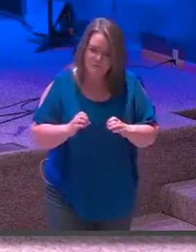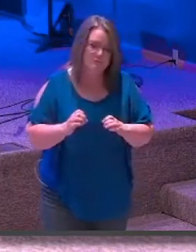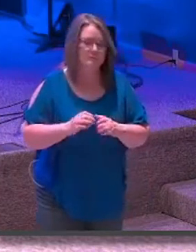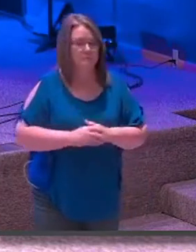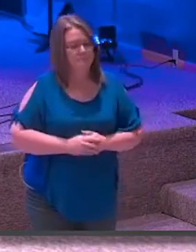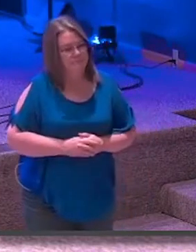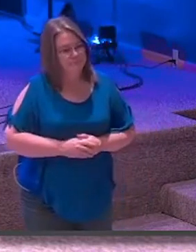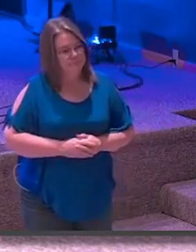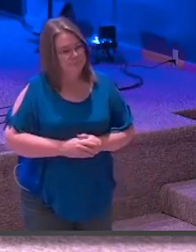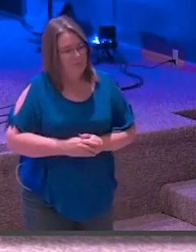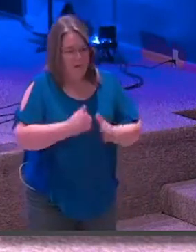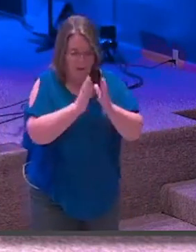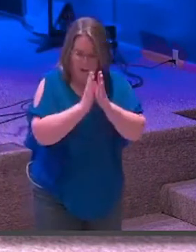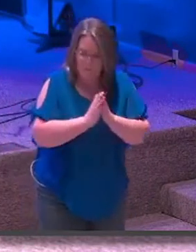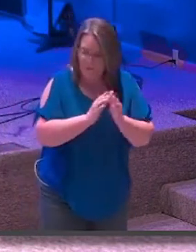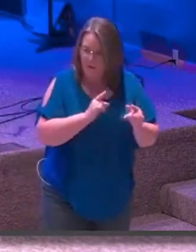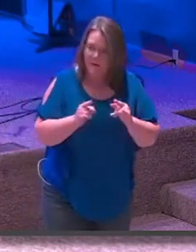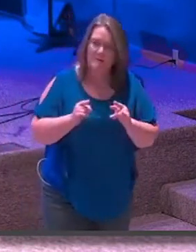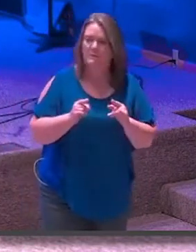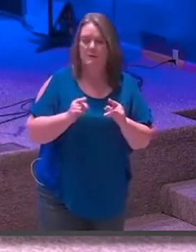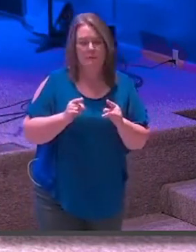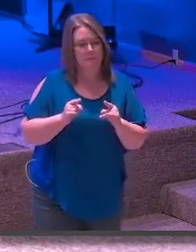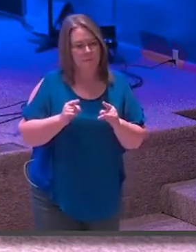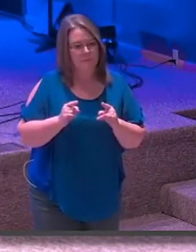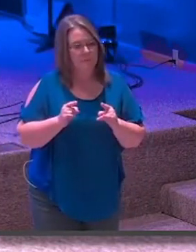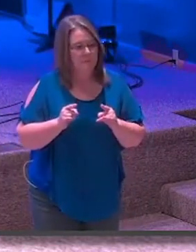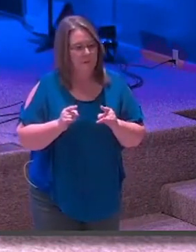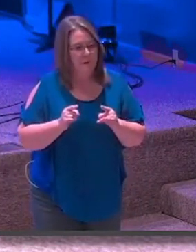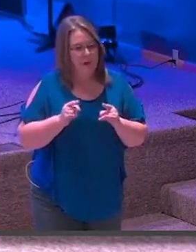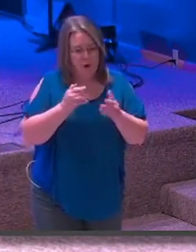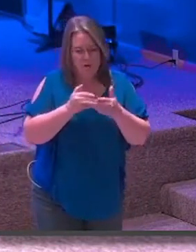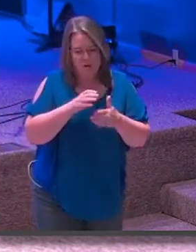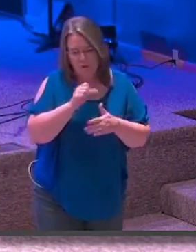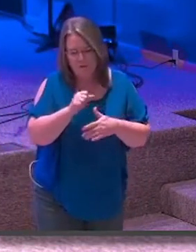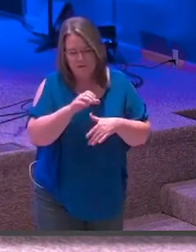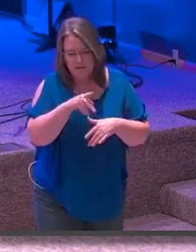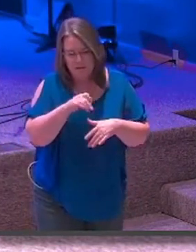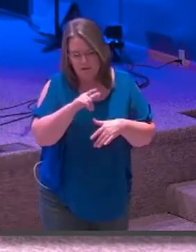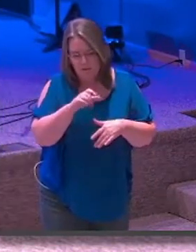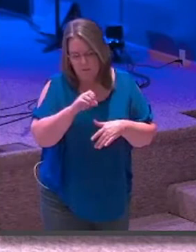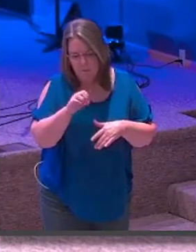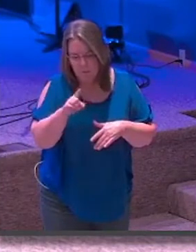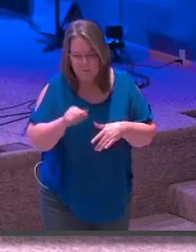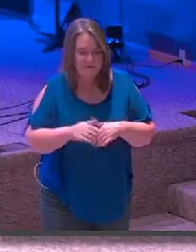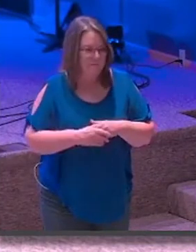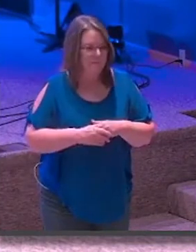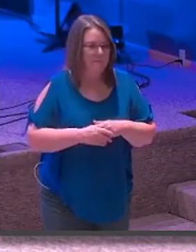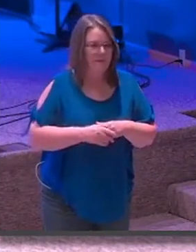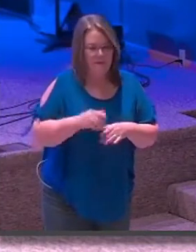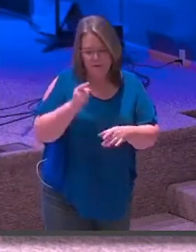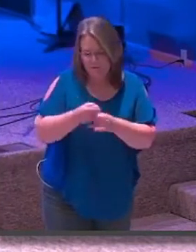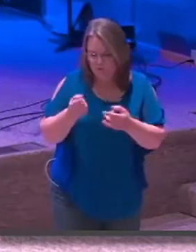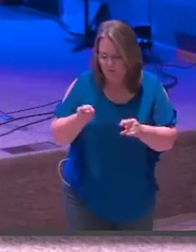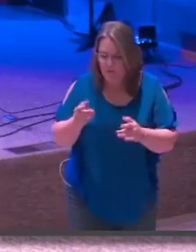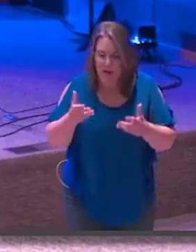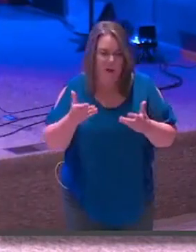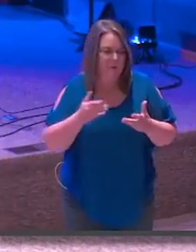I'm praying that as we approach Creekside Palooza, that's just an event. I want this to be in our DNA 12 months a